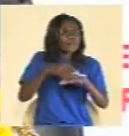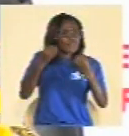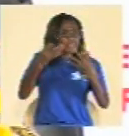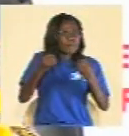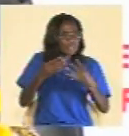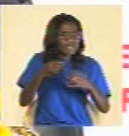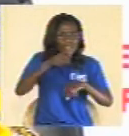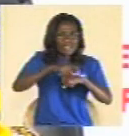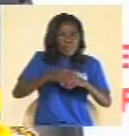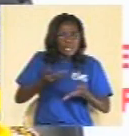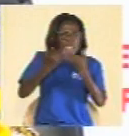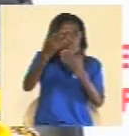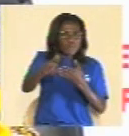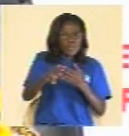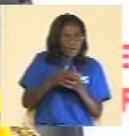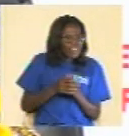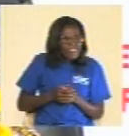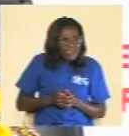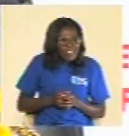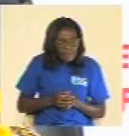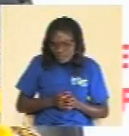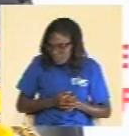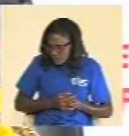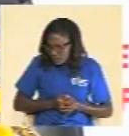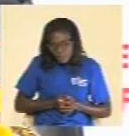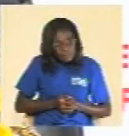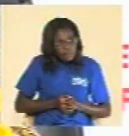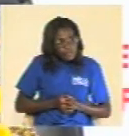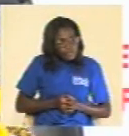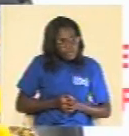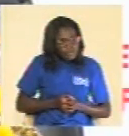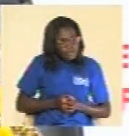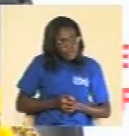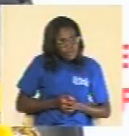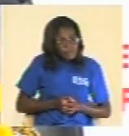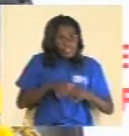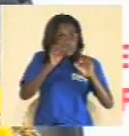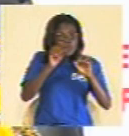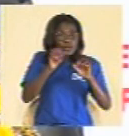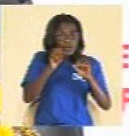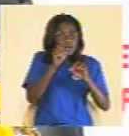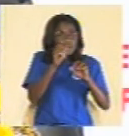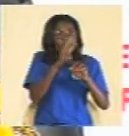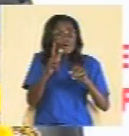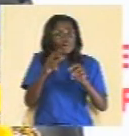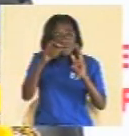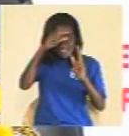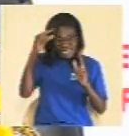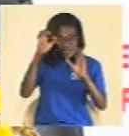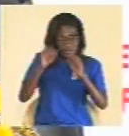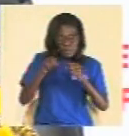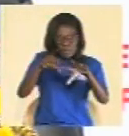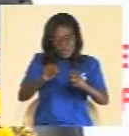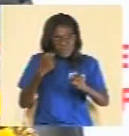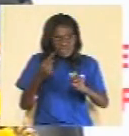the healthcare workers actually have to suspect that it could be leprosy. And unfortunately, because